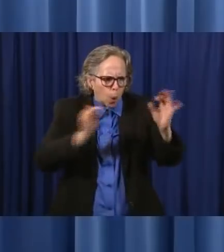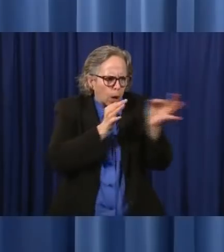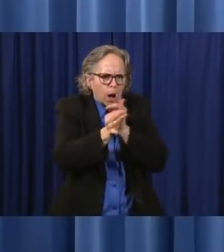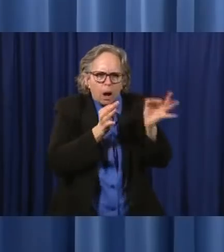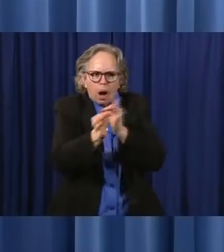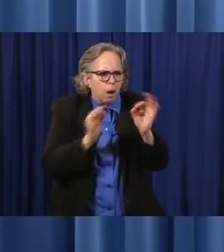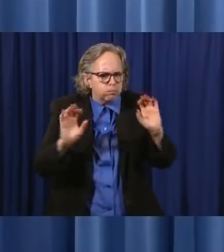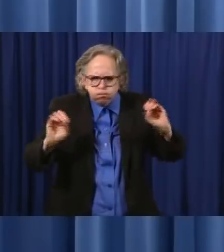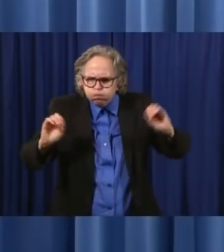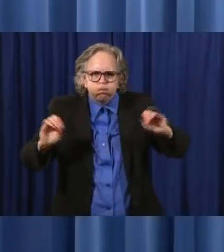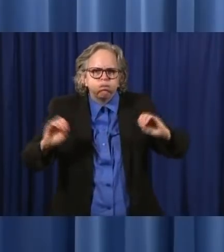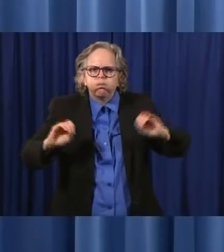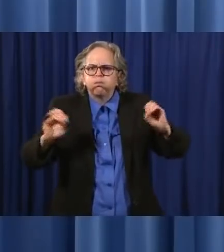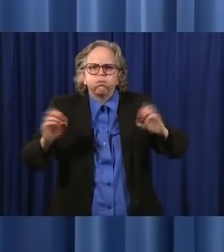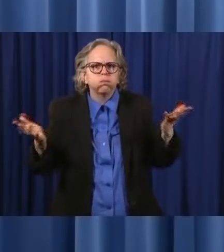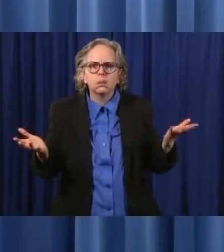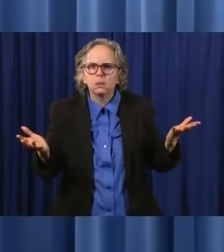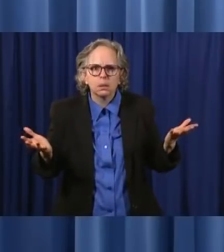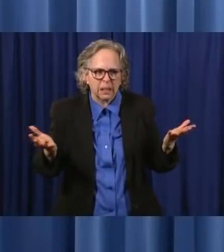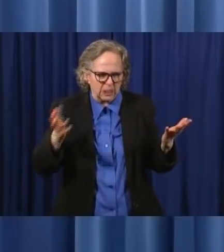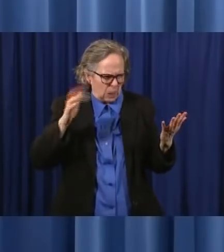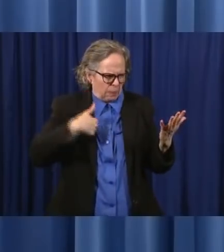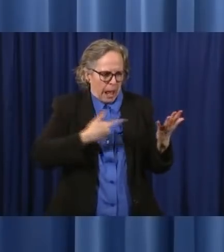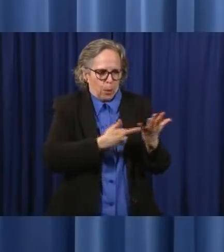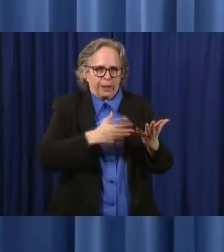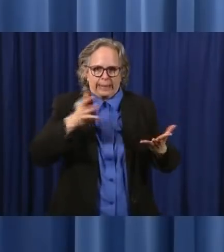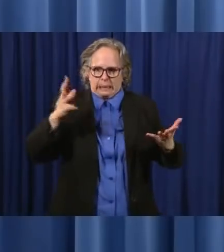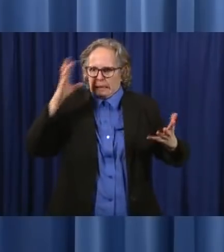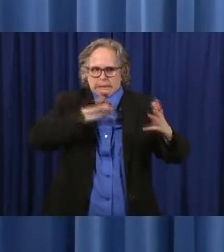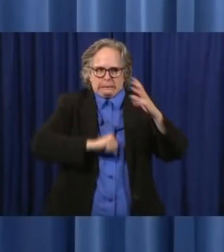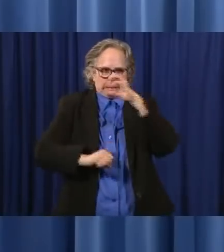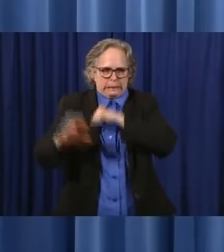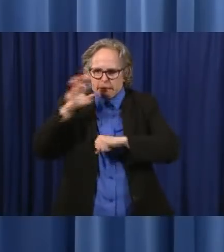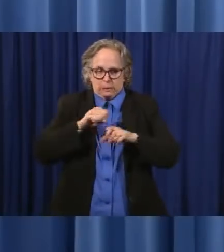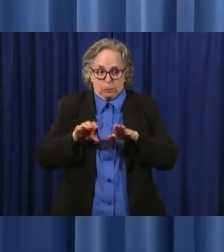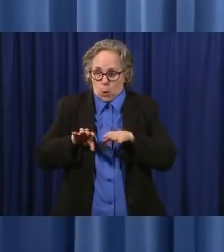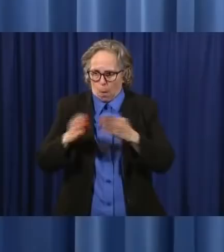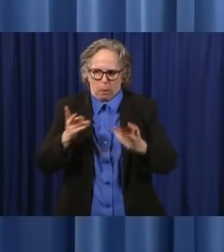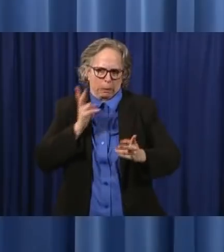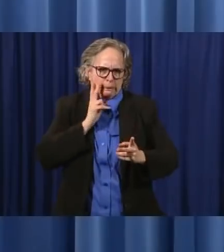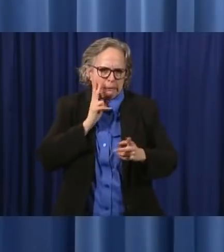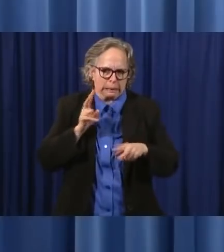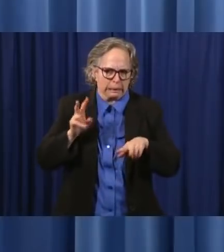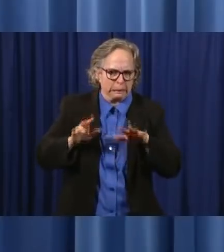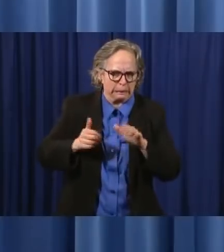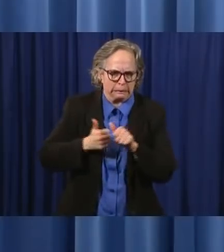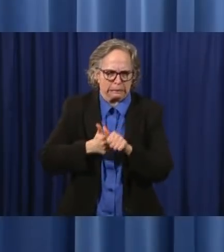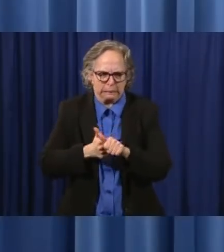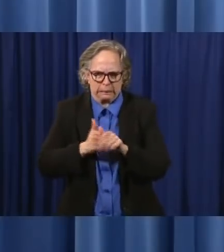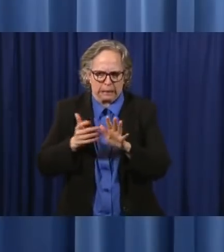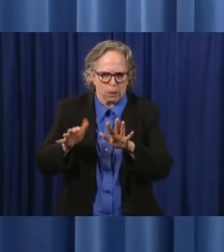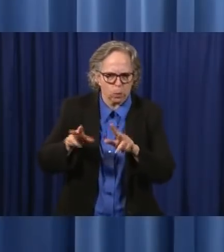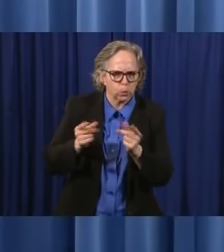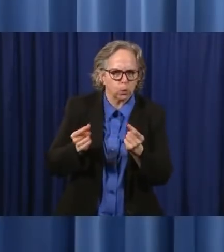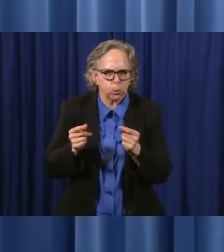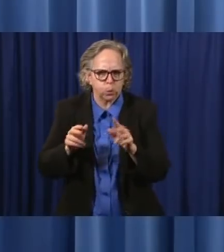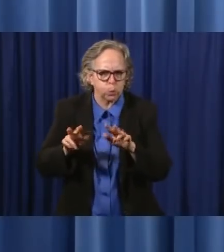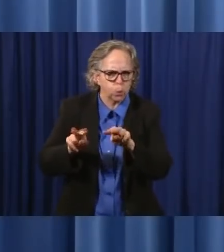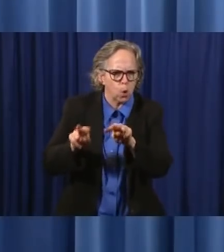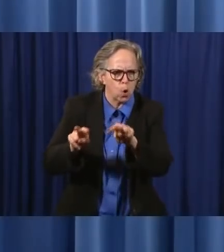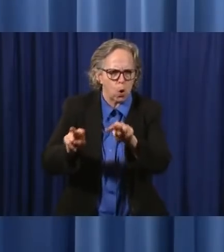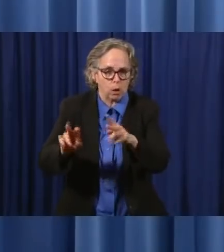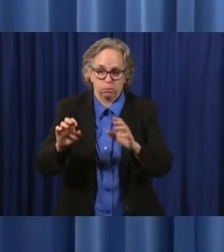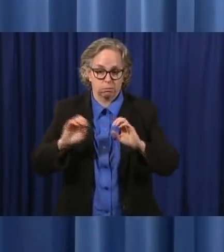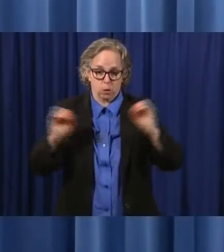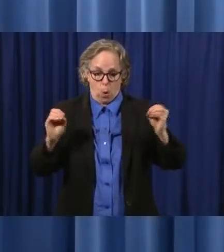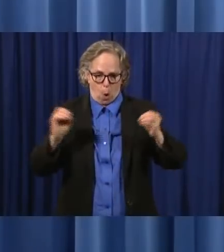thing, so very, very important. But there's no playbook for conducting it really during a pandemic such